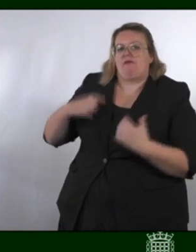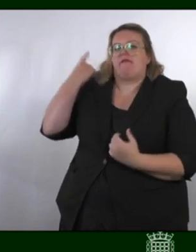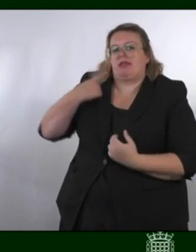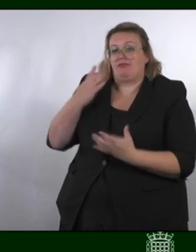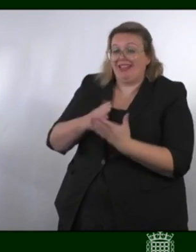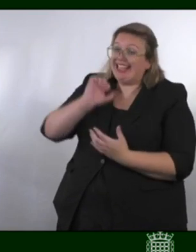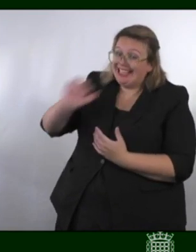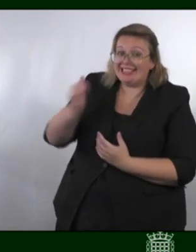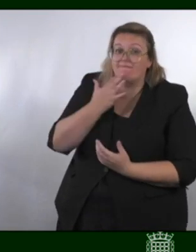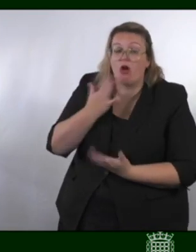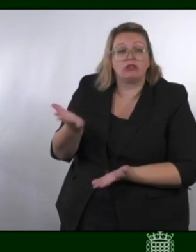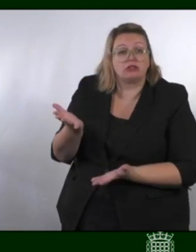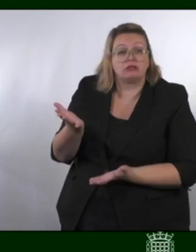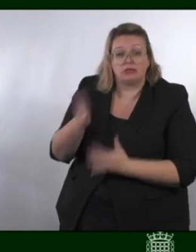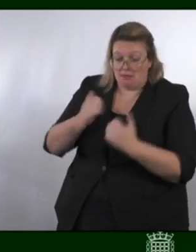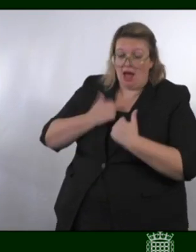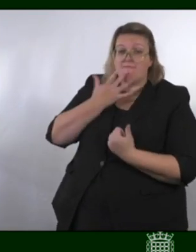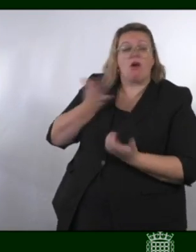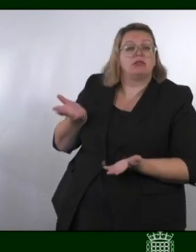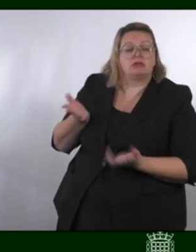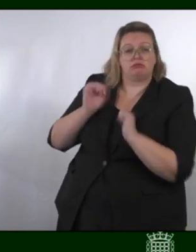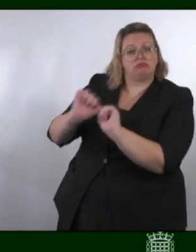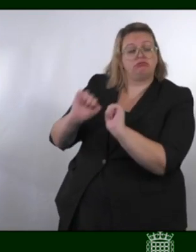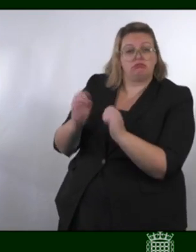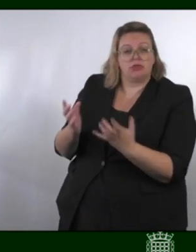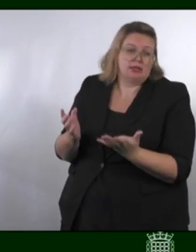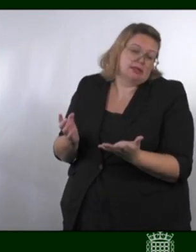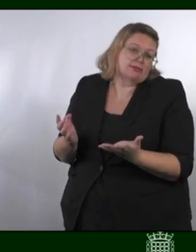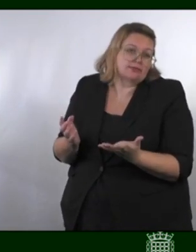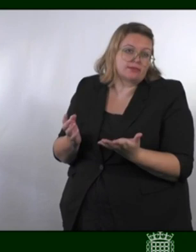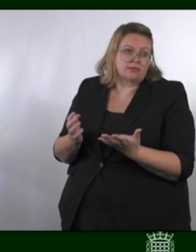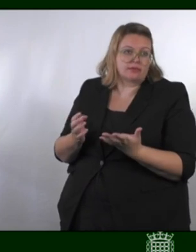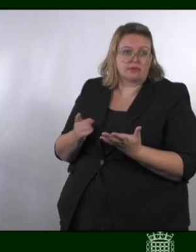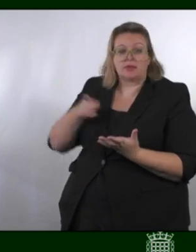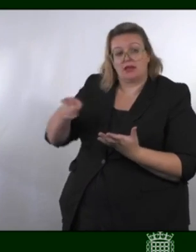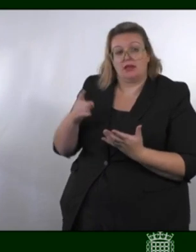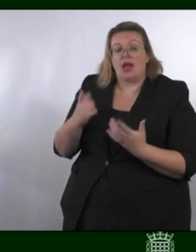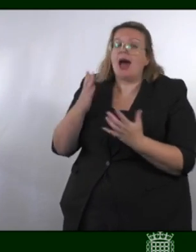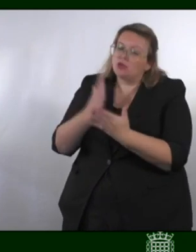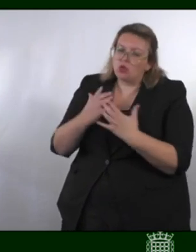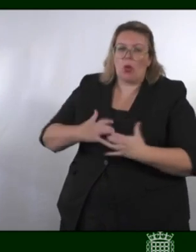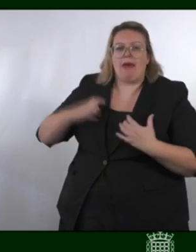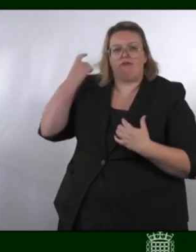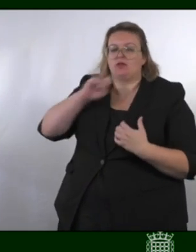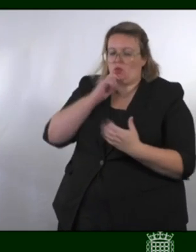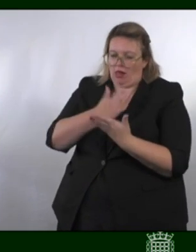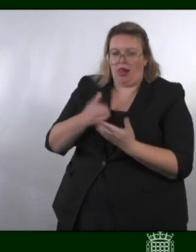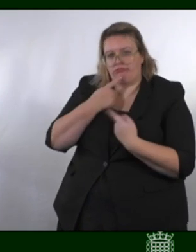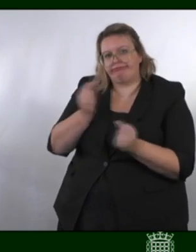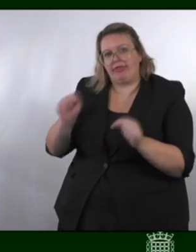him, and I trust my honourable friend will make that clear. Dr.